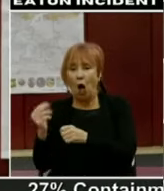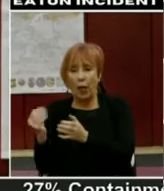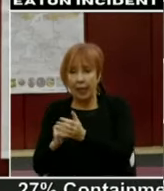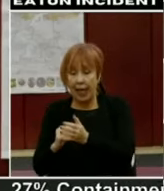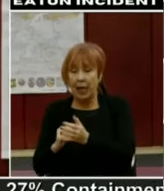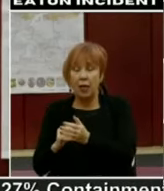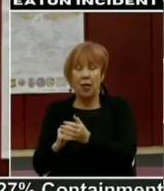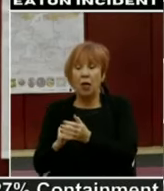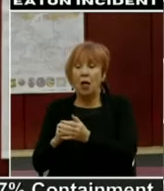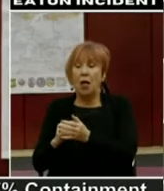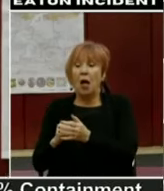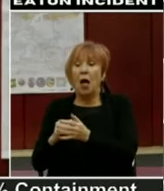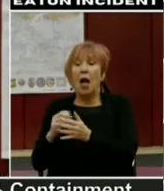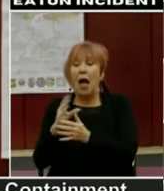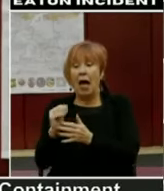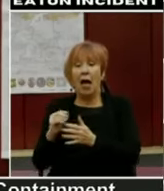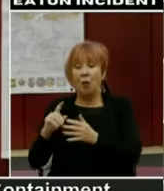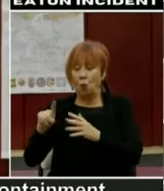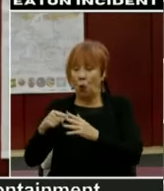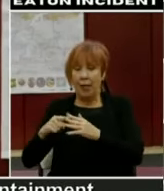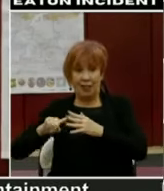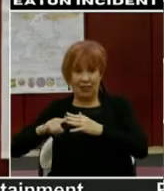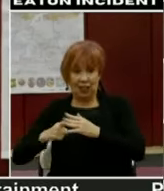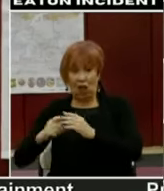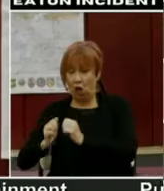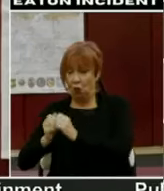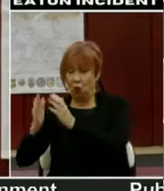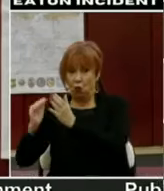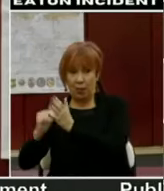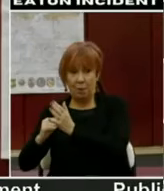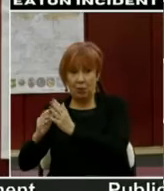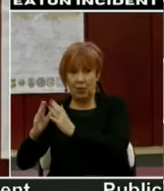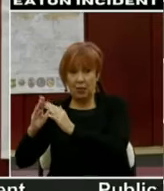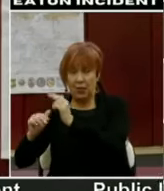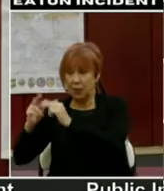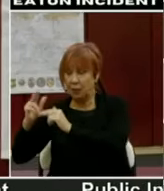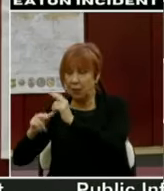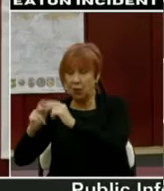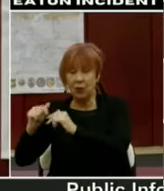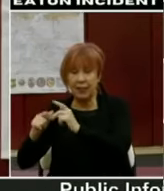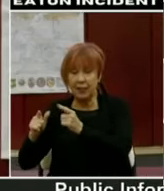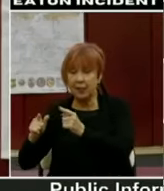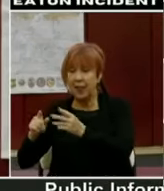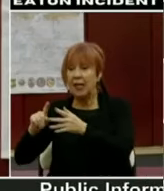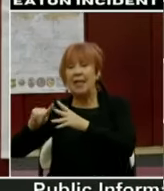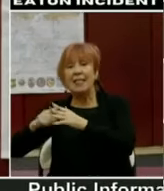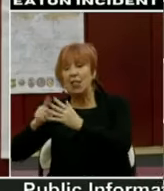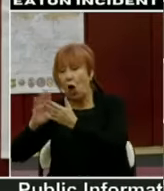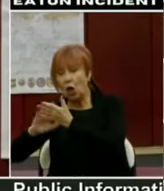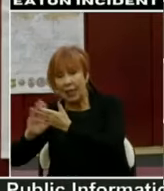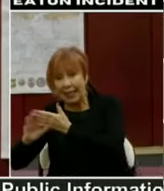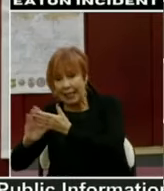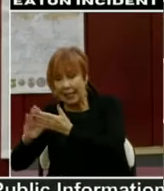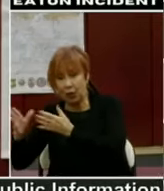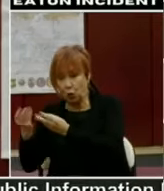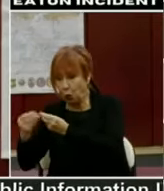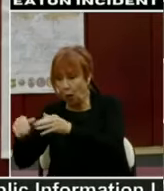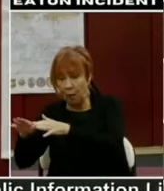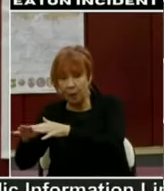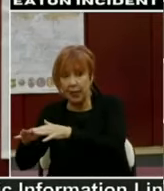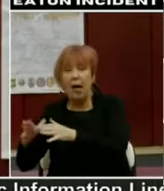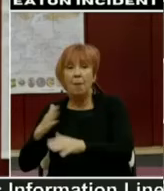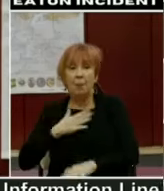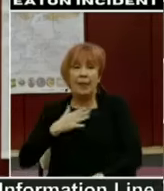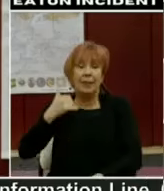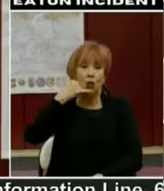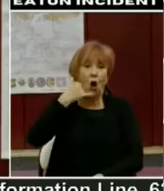process. And as you start looking at clearing your property, make sure you call a service that's a free service,